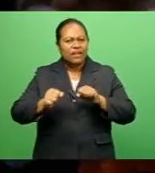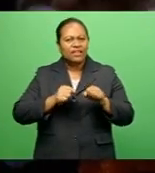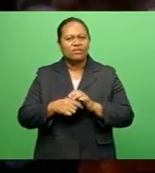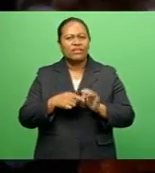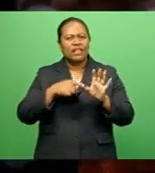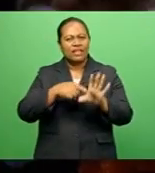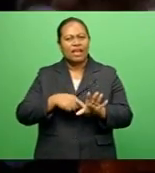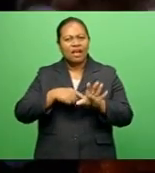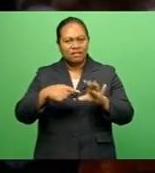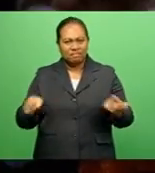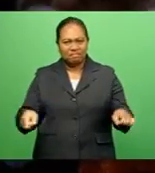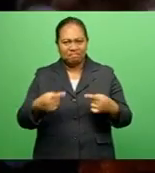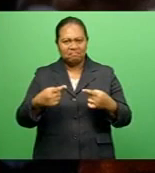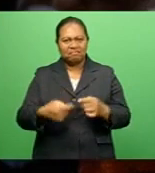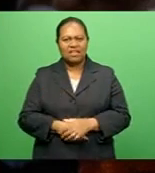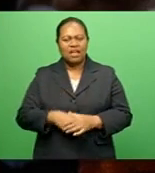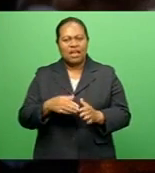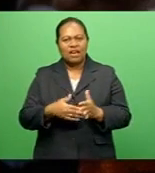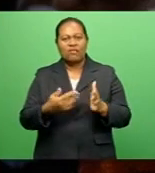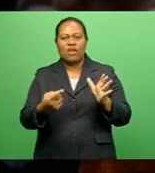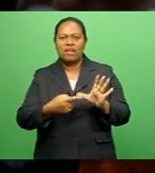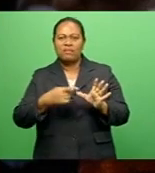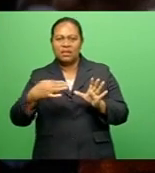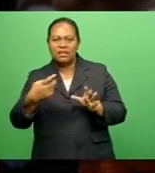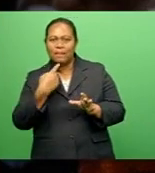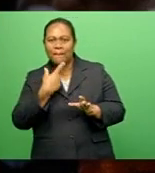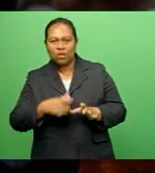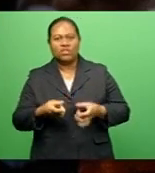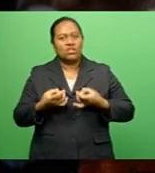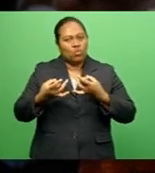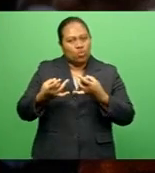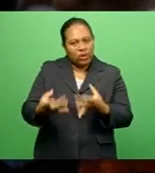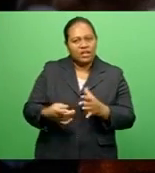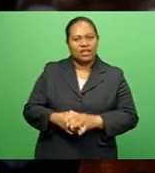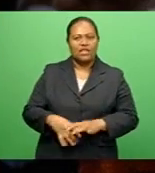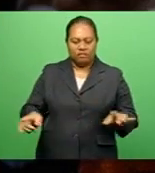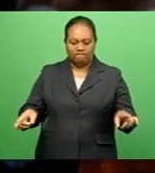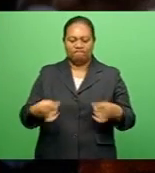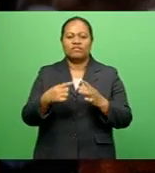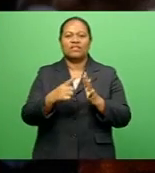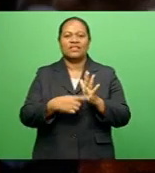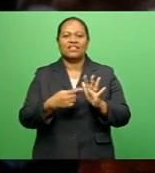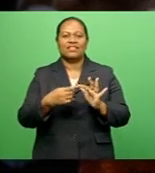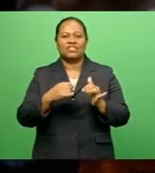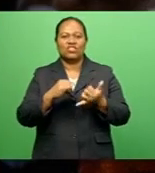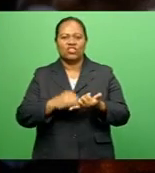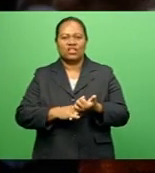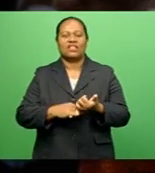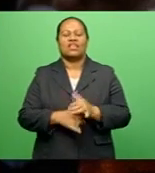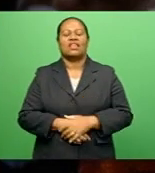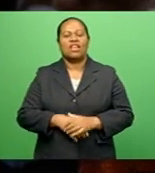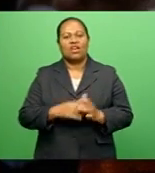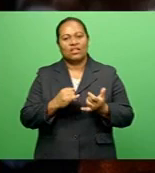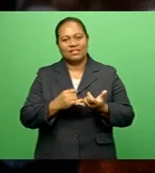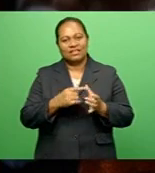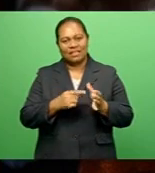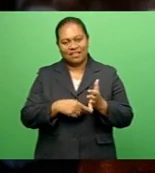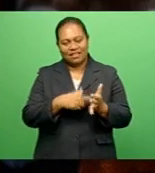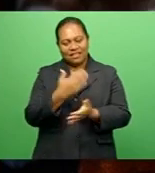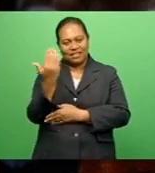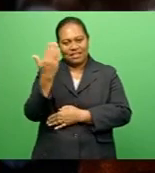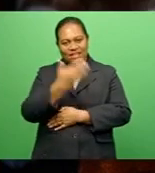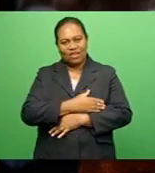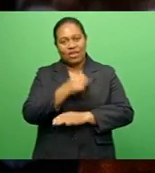younger opponent does not faze Abhay as he gears up for a bout against Jesse Ravundi on Saturday night. The 41-year-old